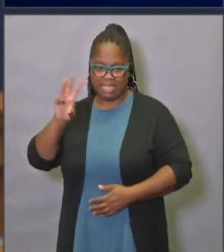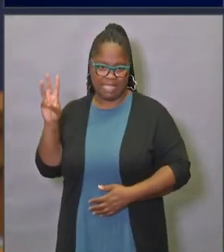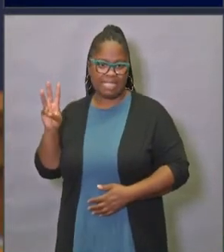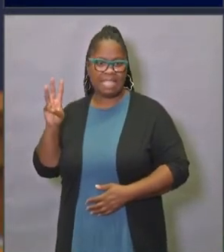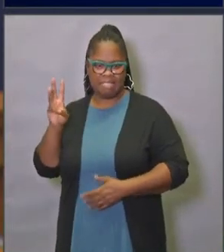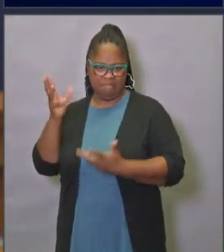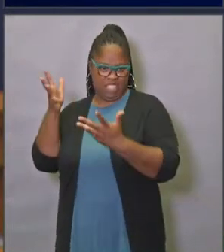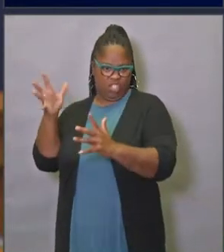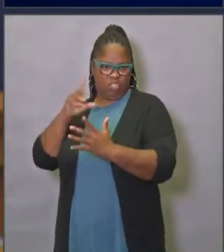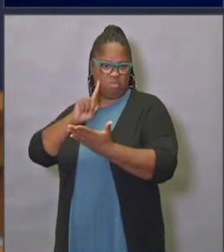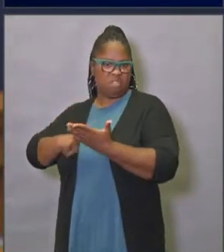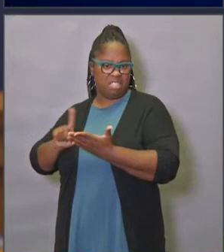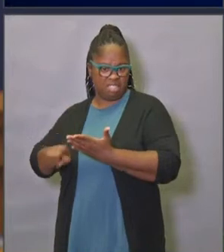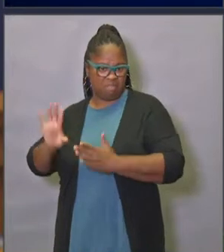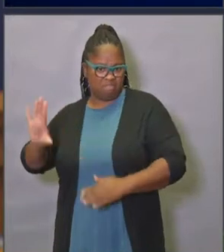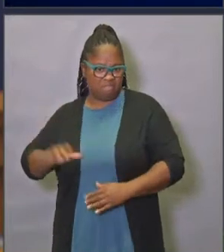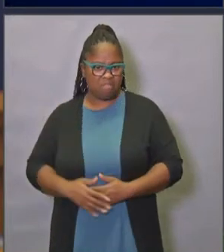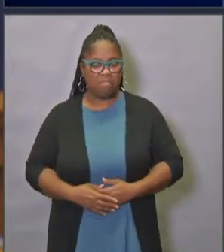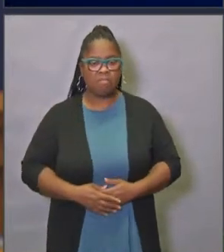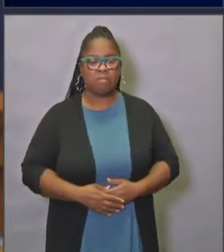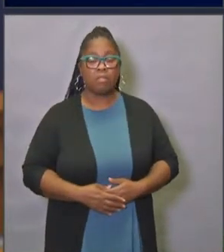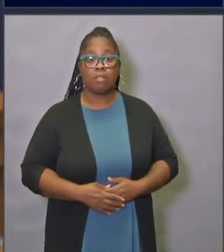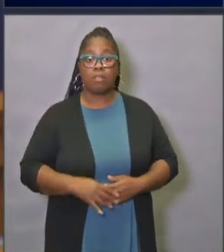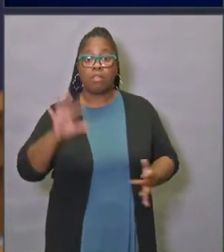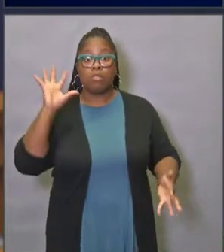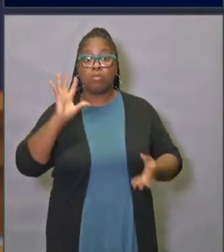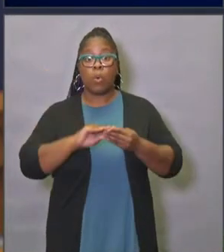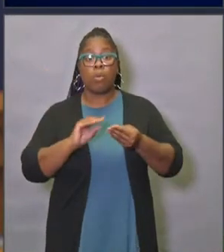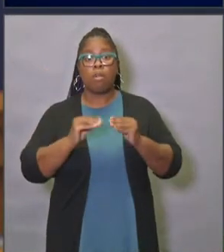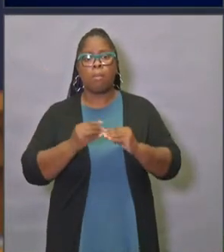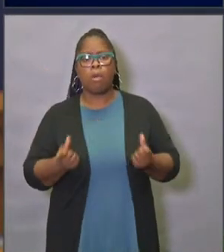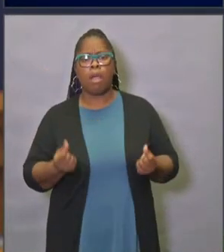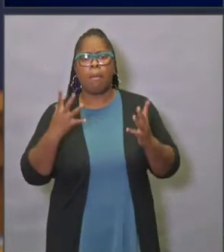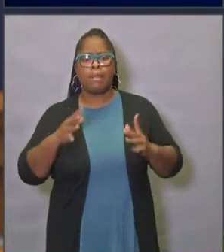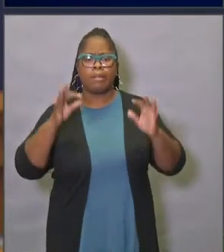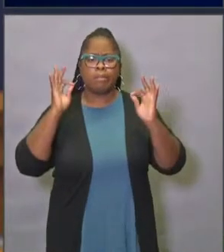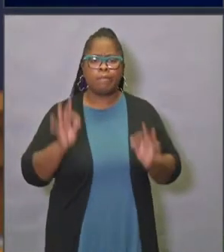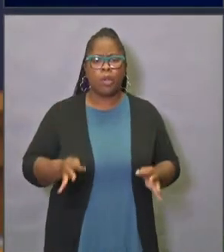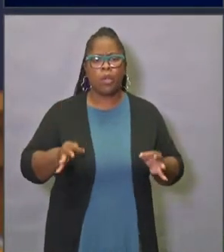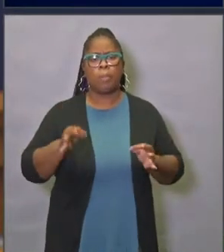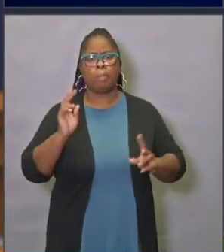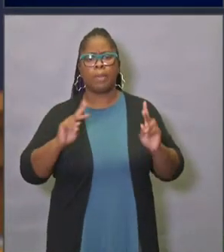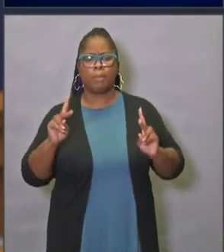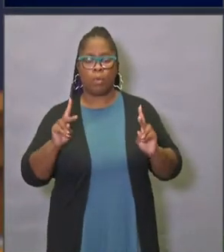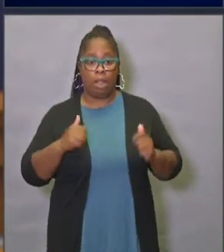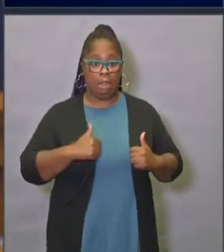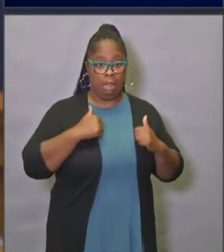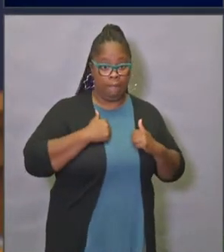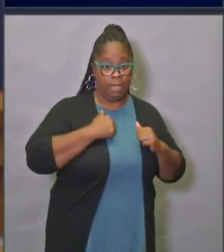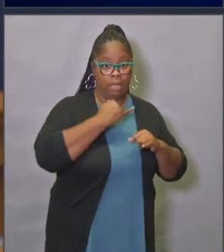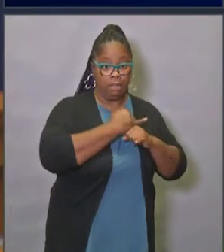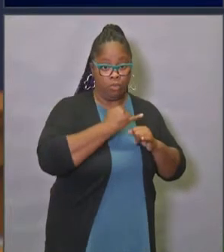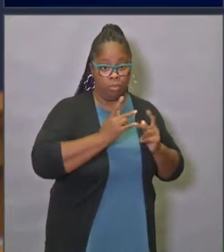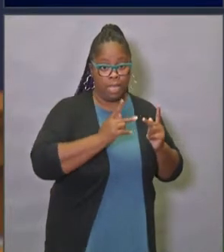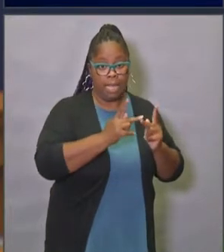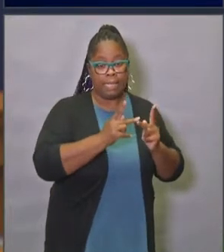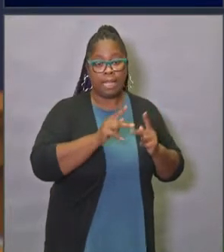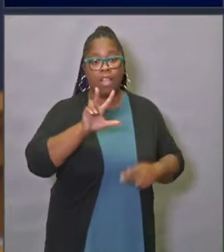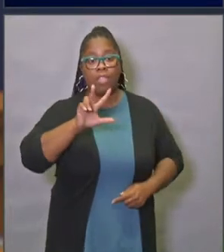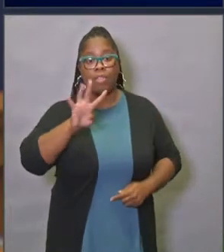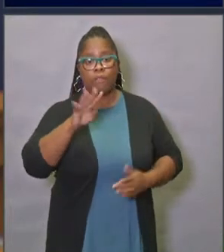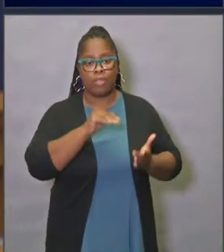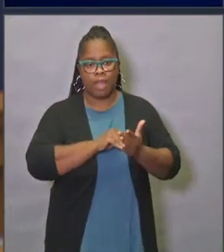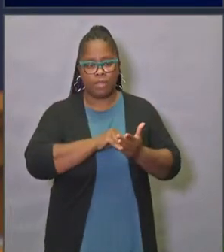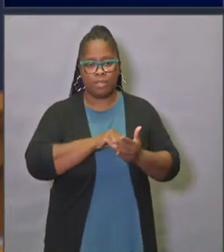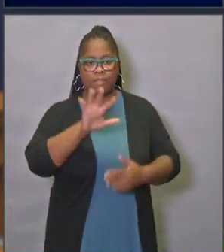1,366 investigations. This does bring the total number of confirmed cases in institutional settings to